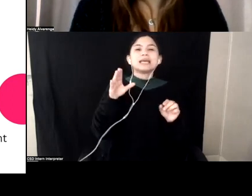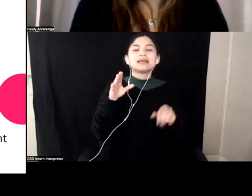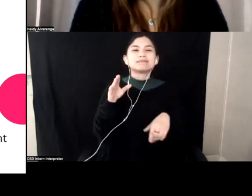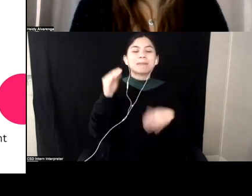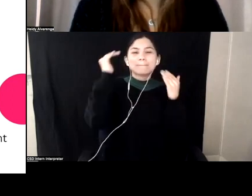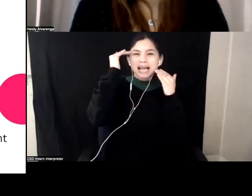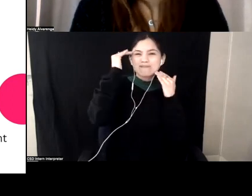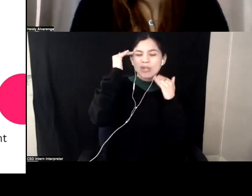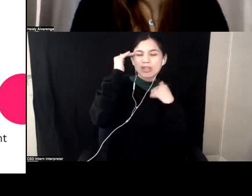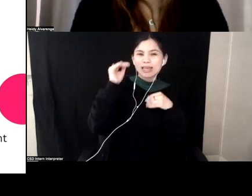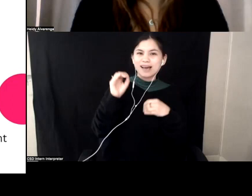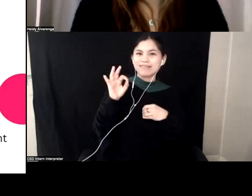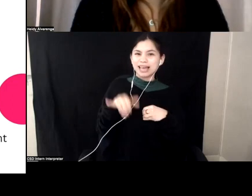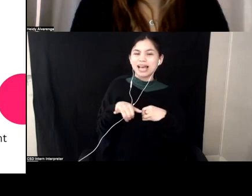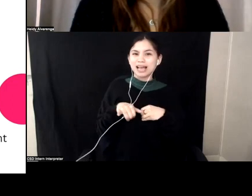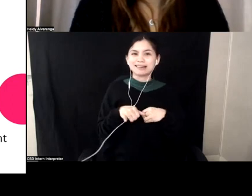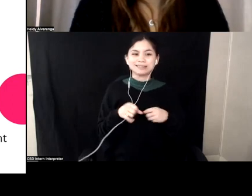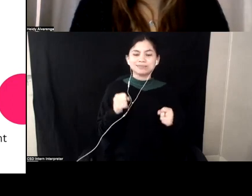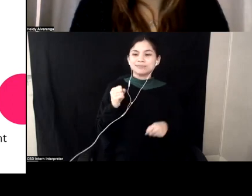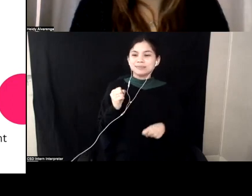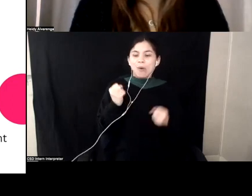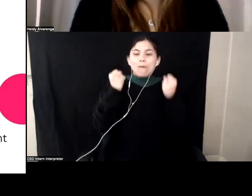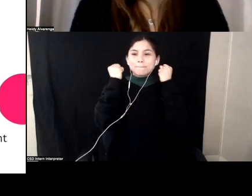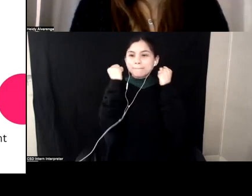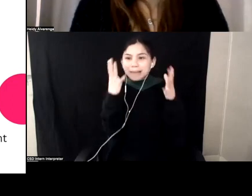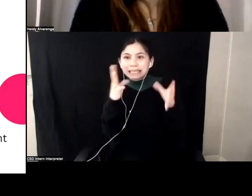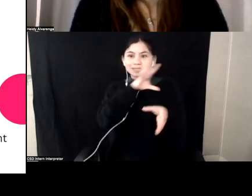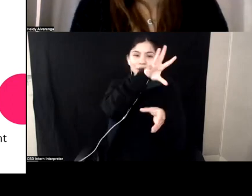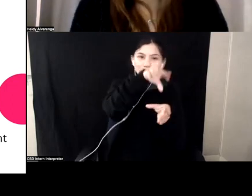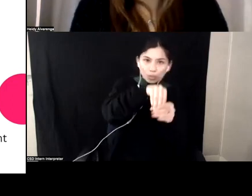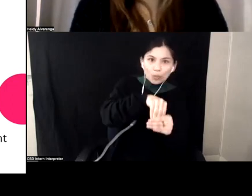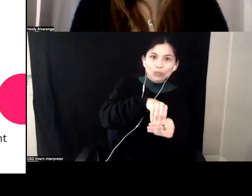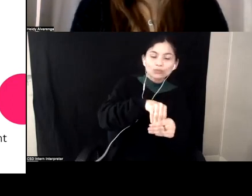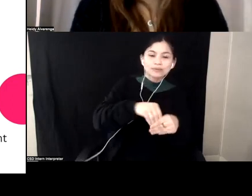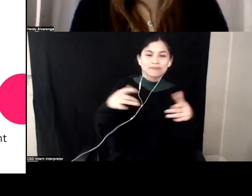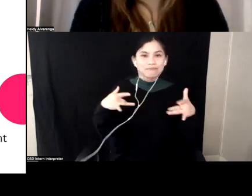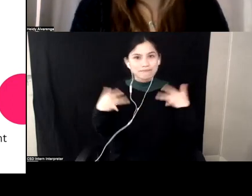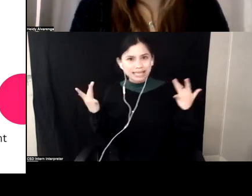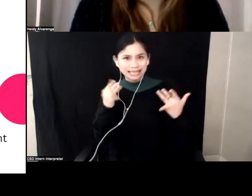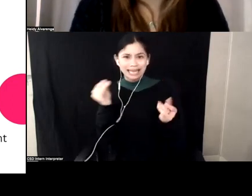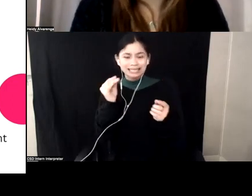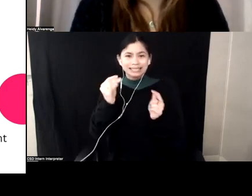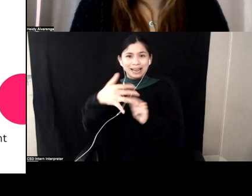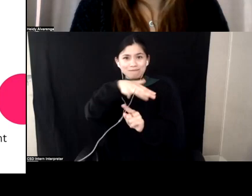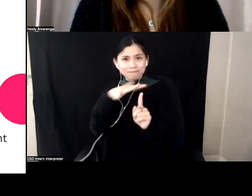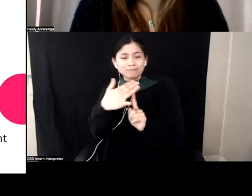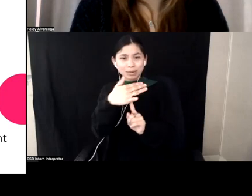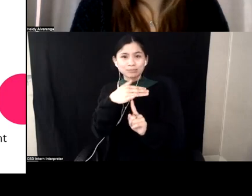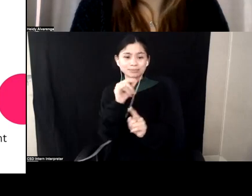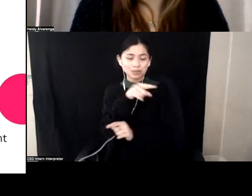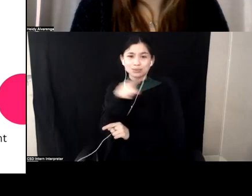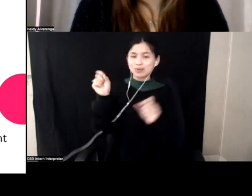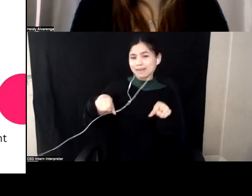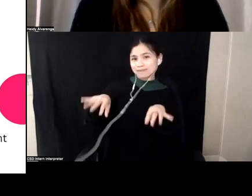are so many inclusive events and environments that you can